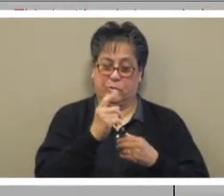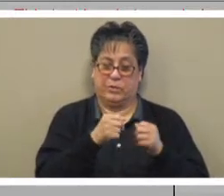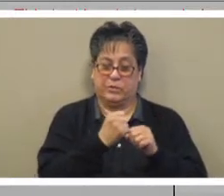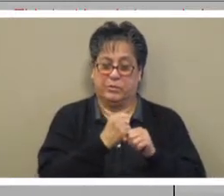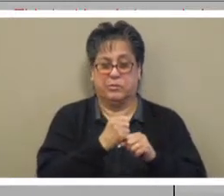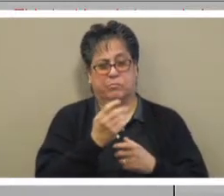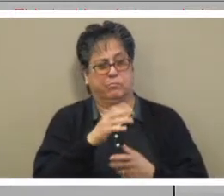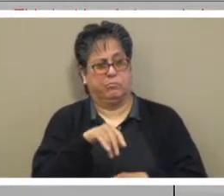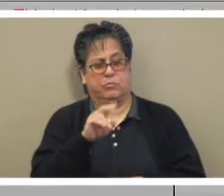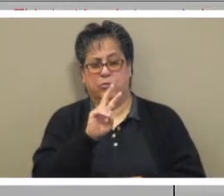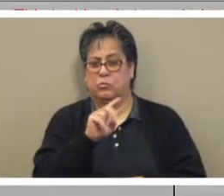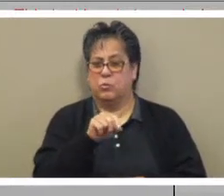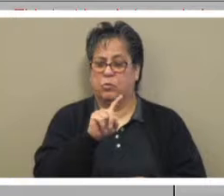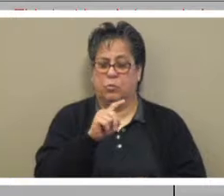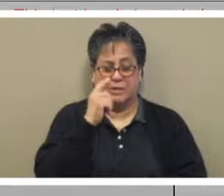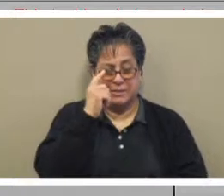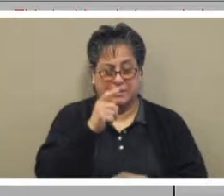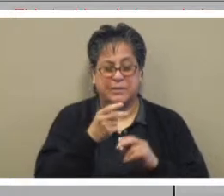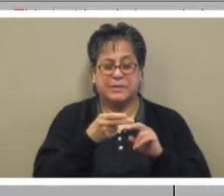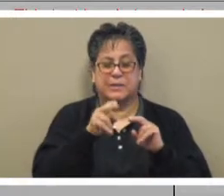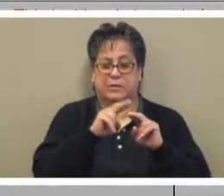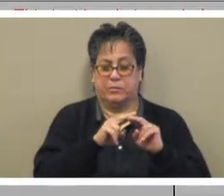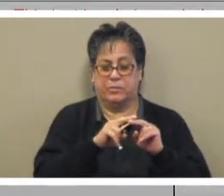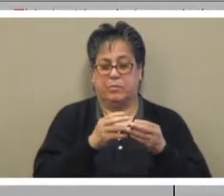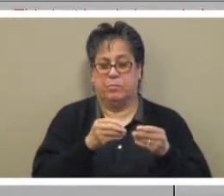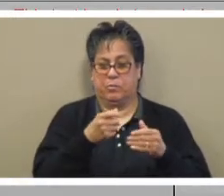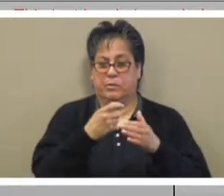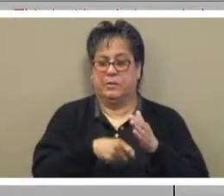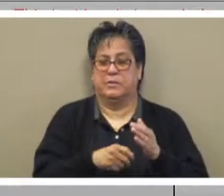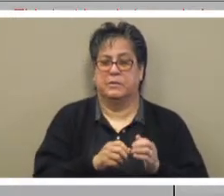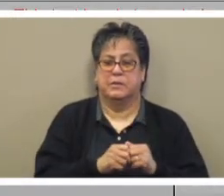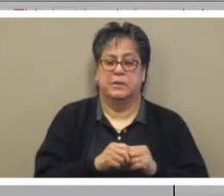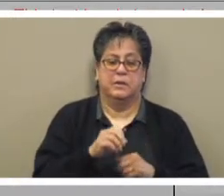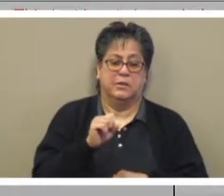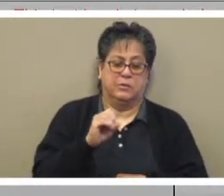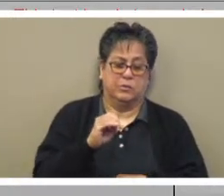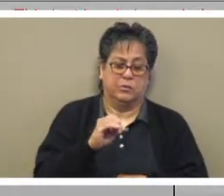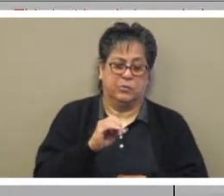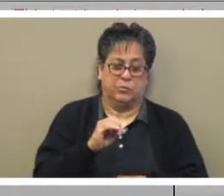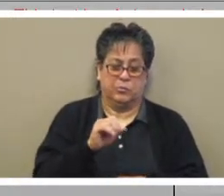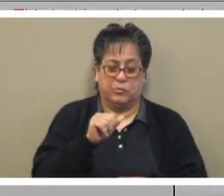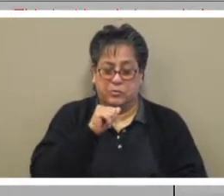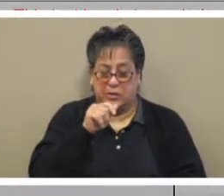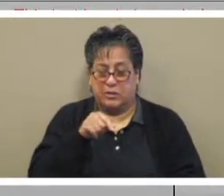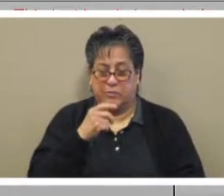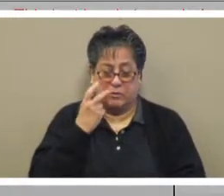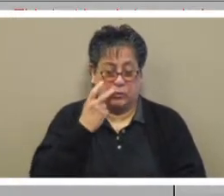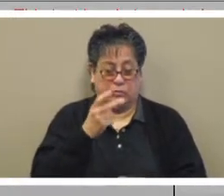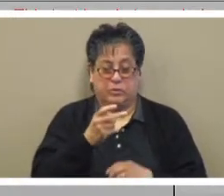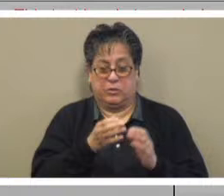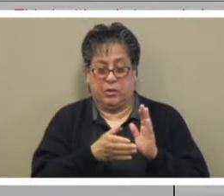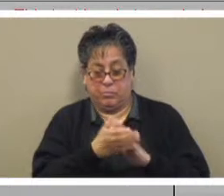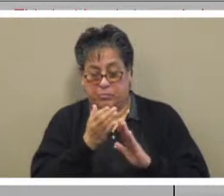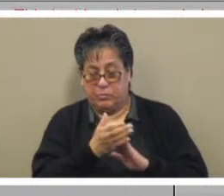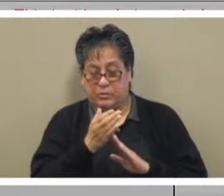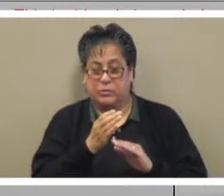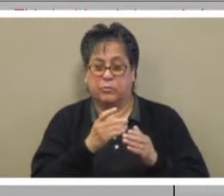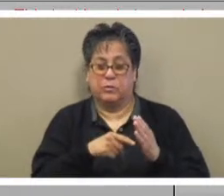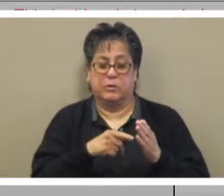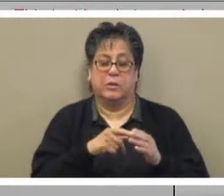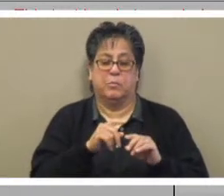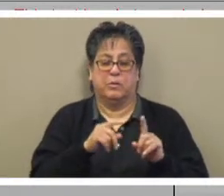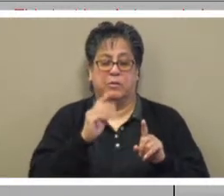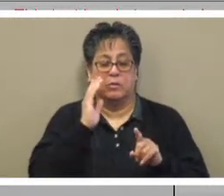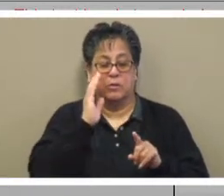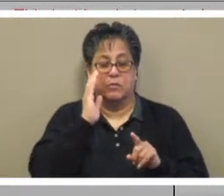about a 2.1 cent increase on the property tax rate. And so not even looking at the operating side that Nicole just discussed, the future